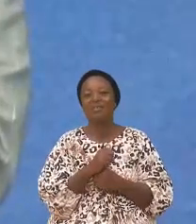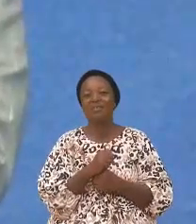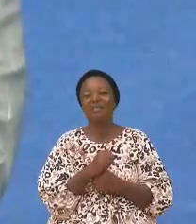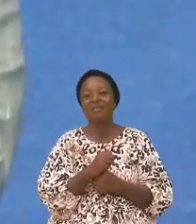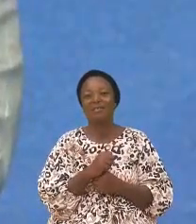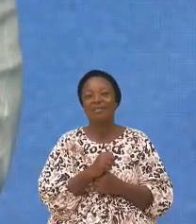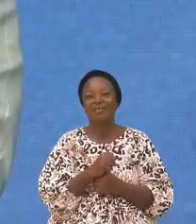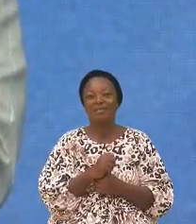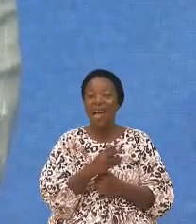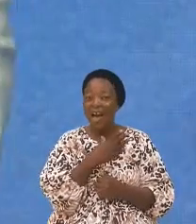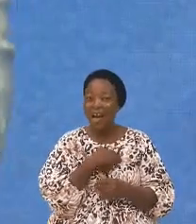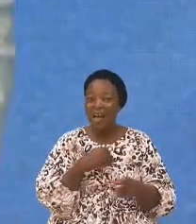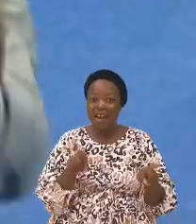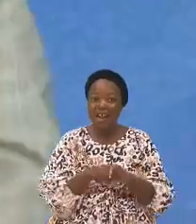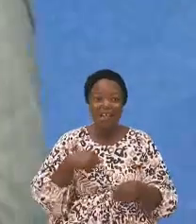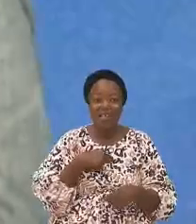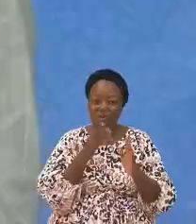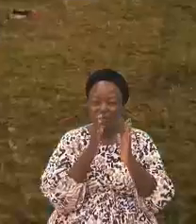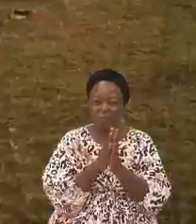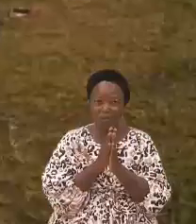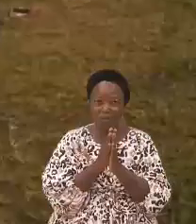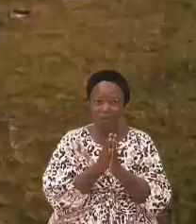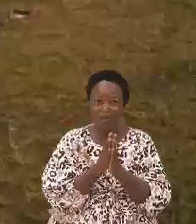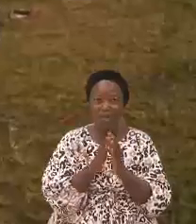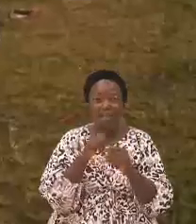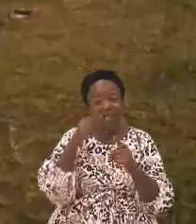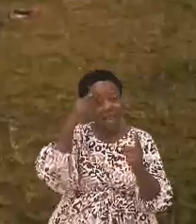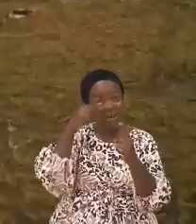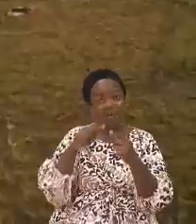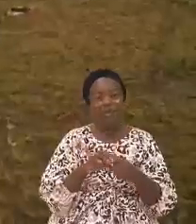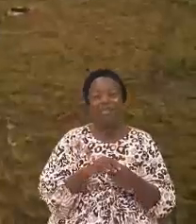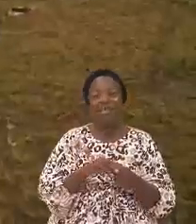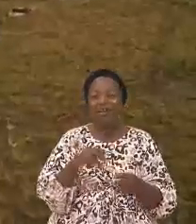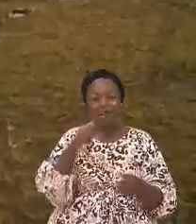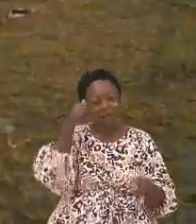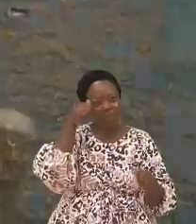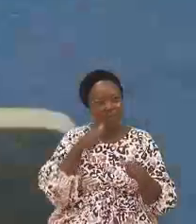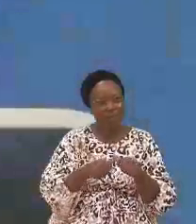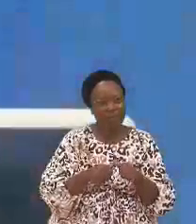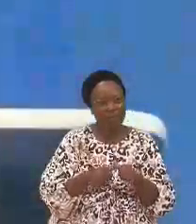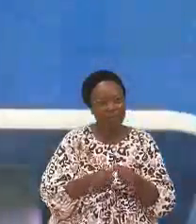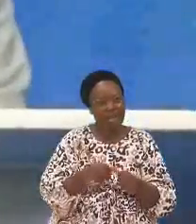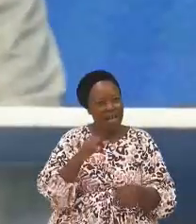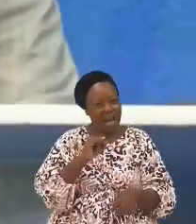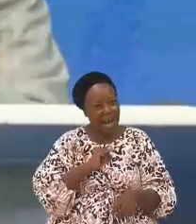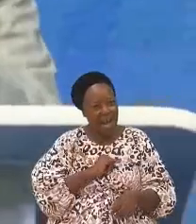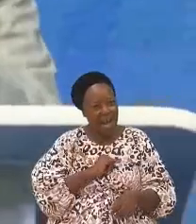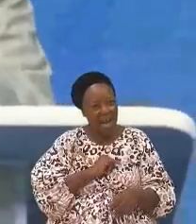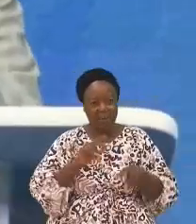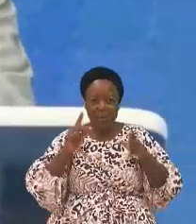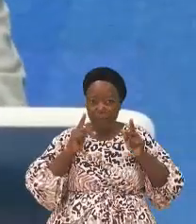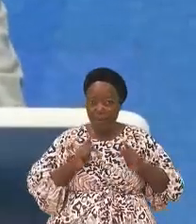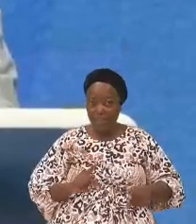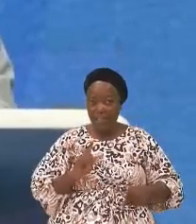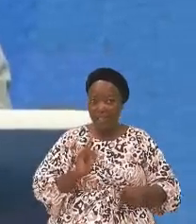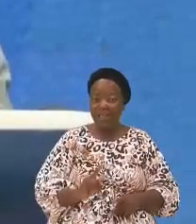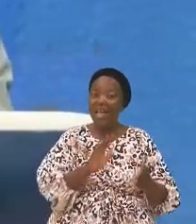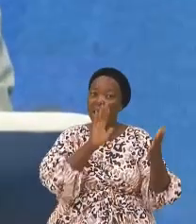Christ comes, deliverance comes. And as we pray in agreement,